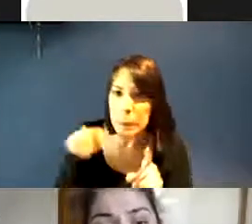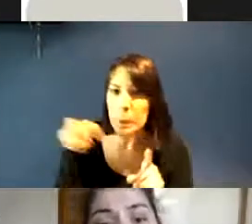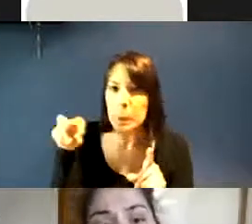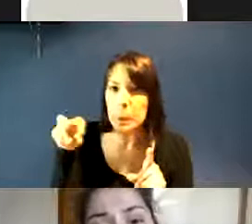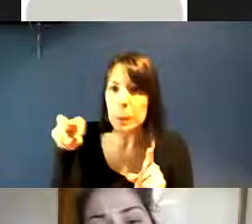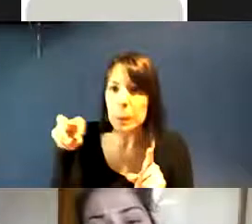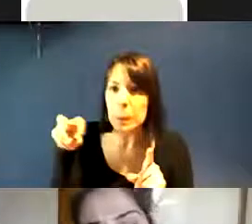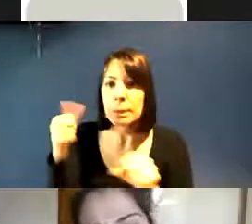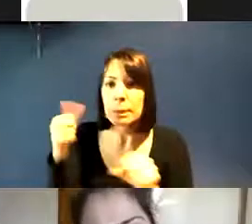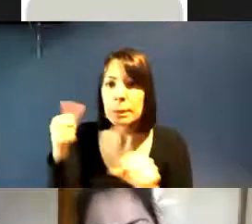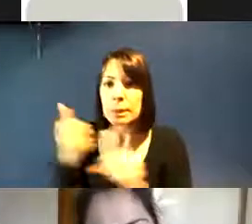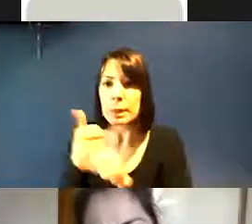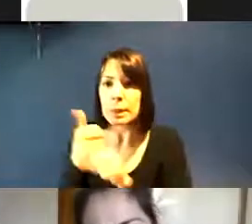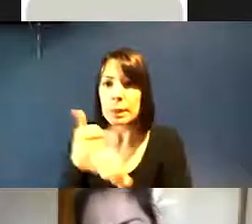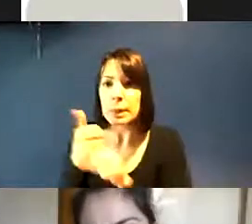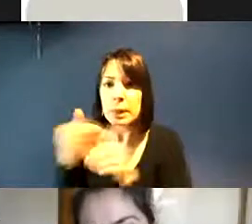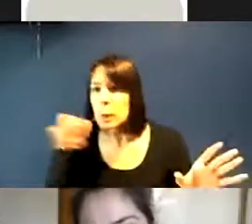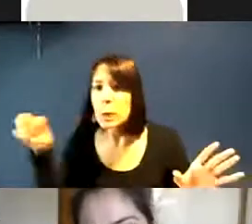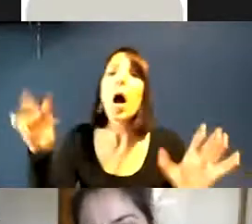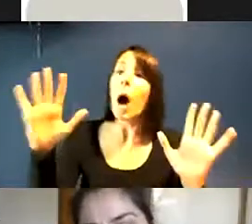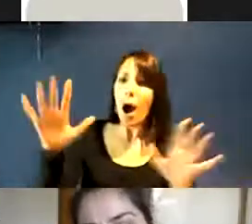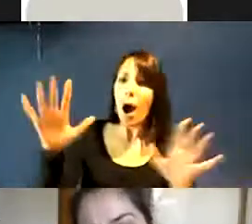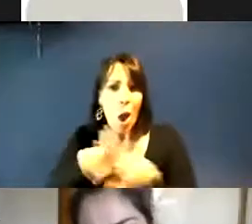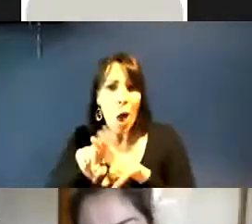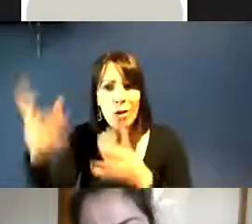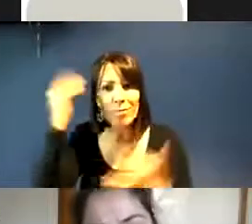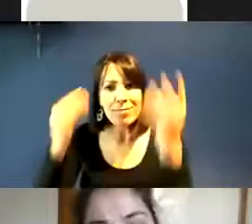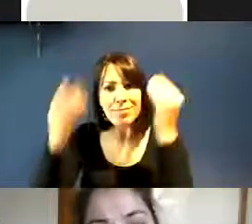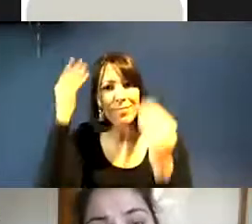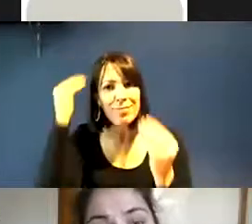our opportunities and independence as